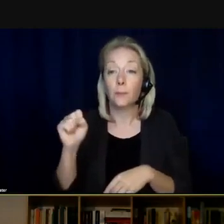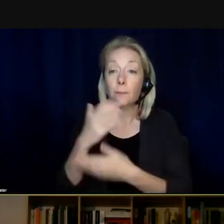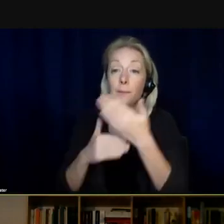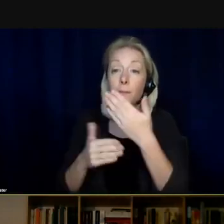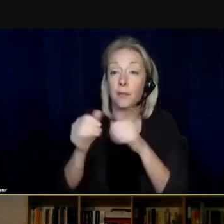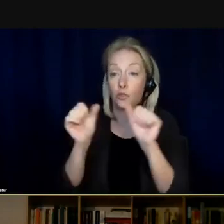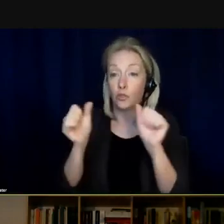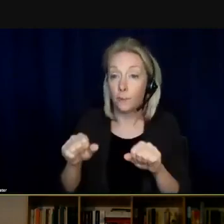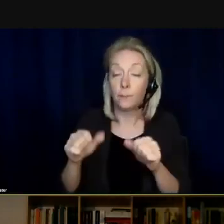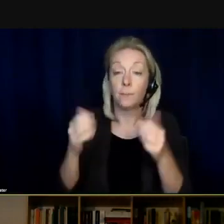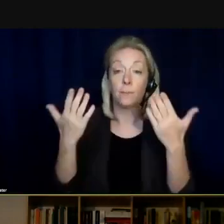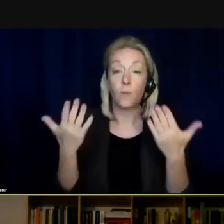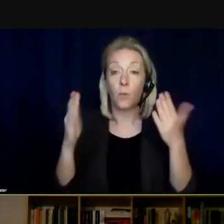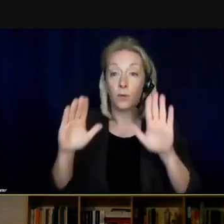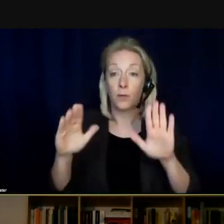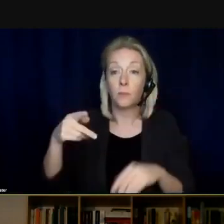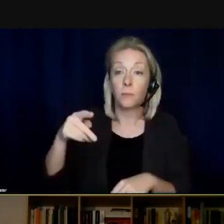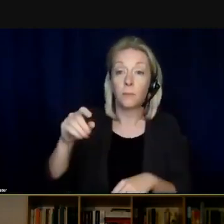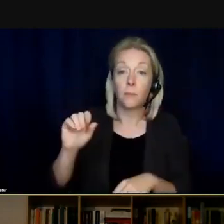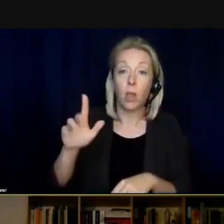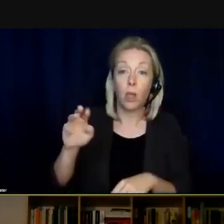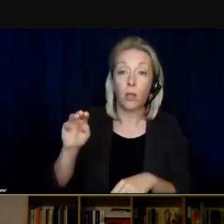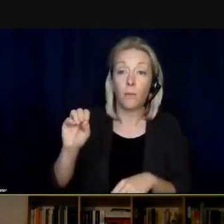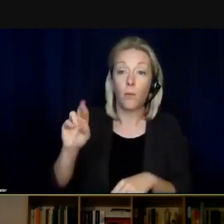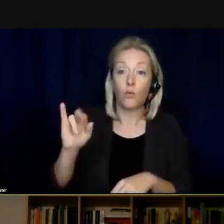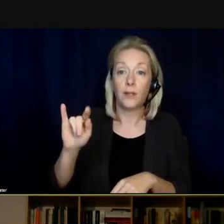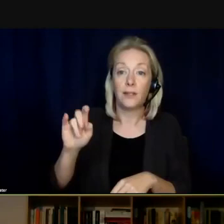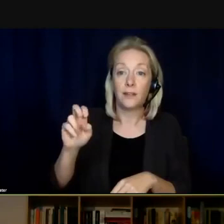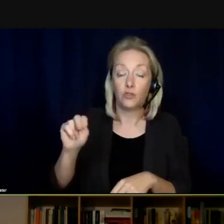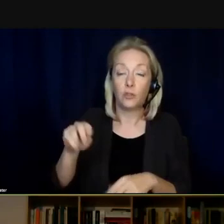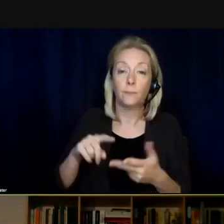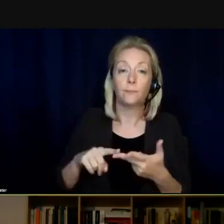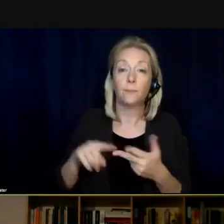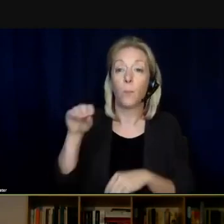the movement, and the location. And he called these different